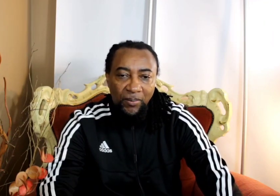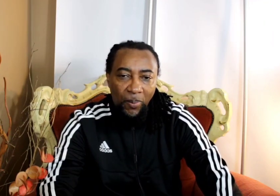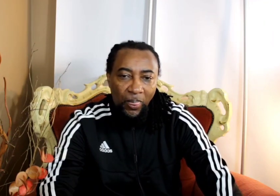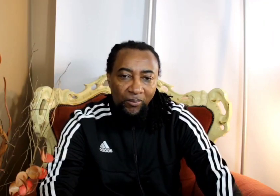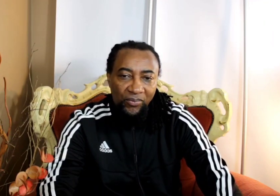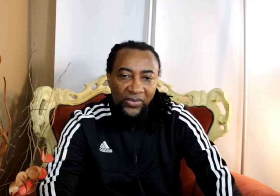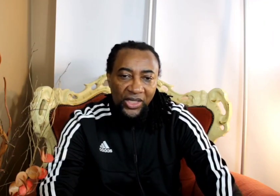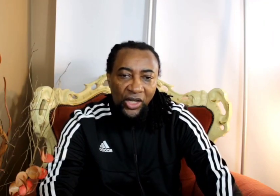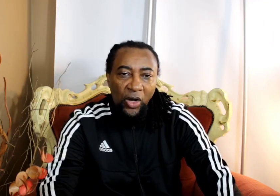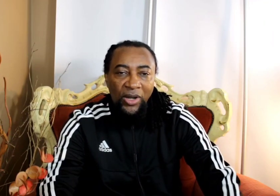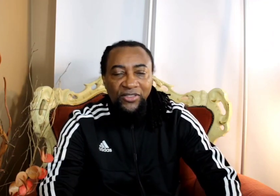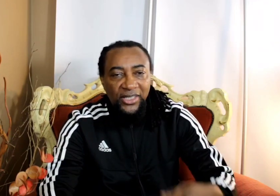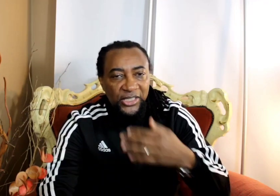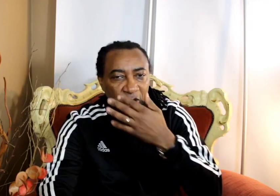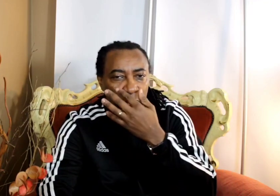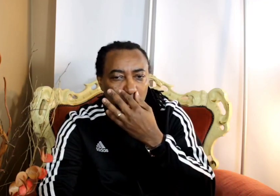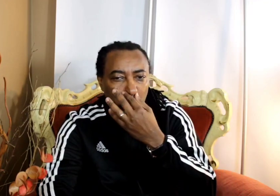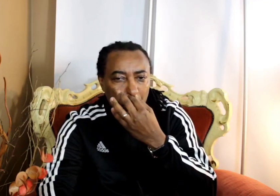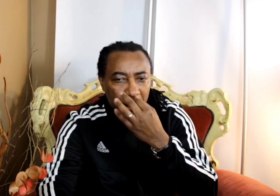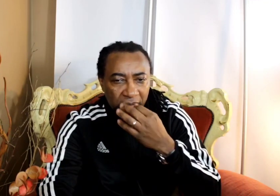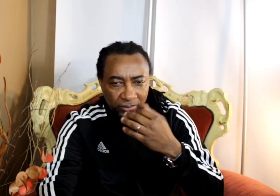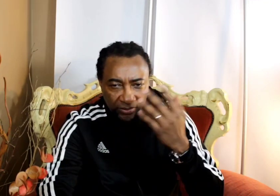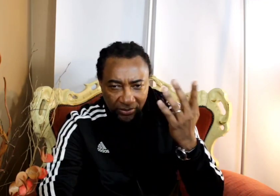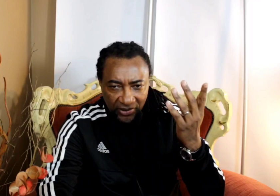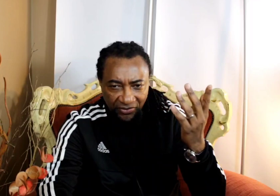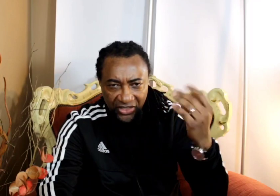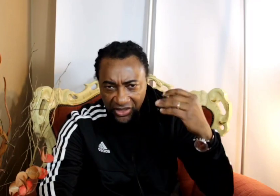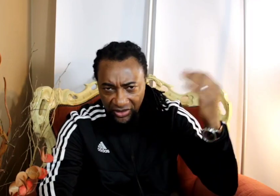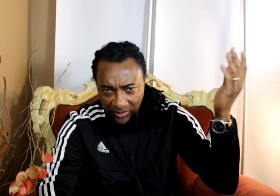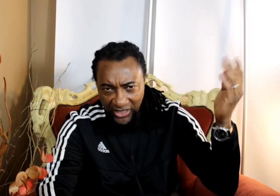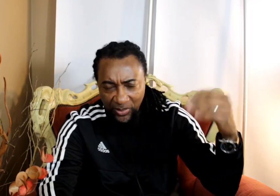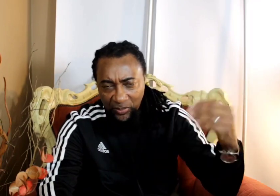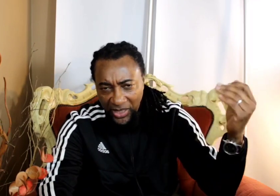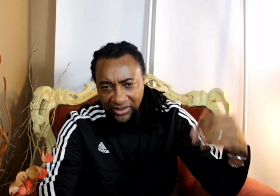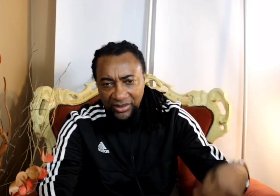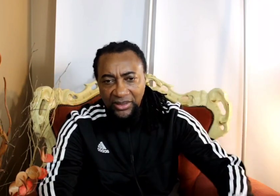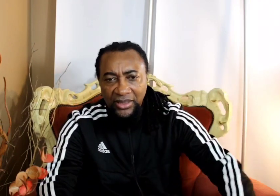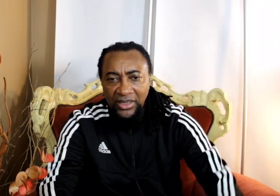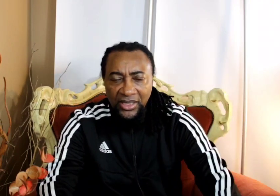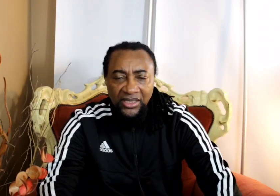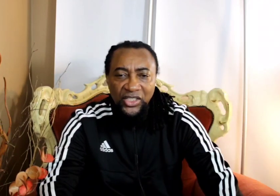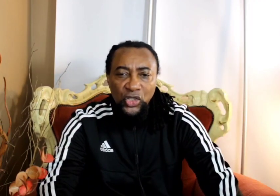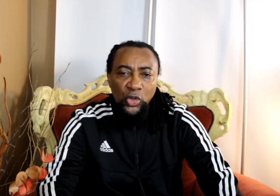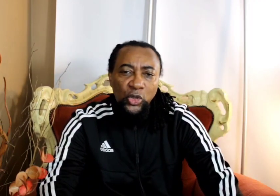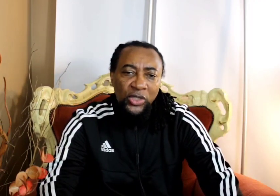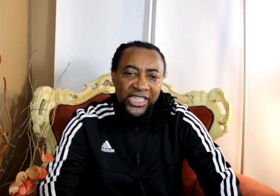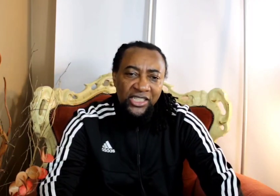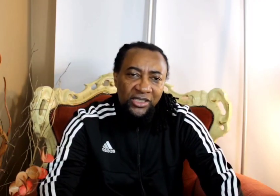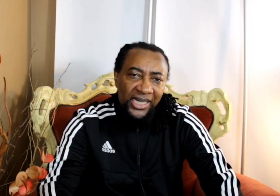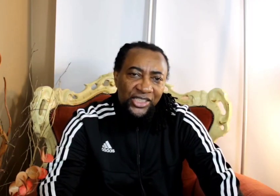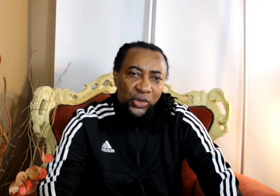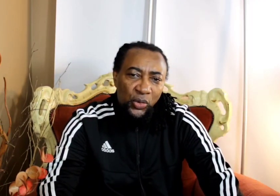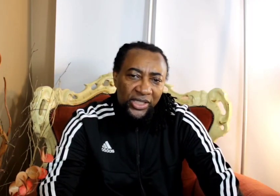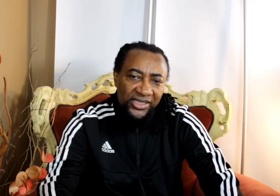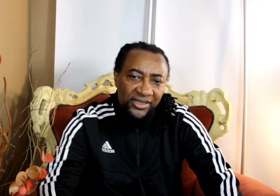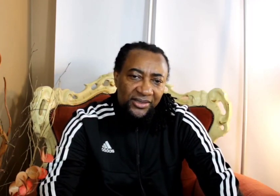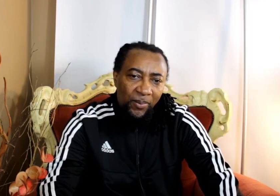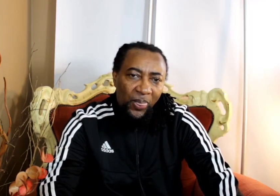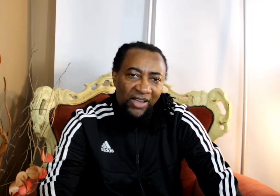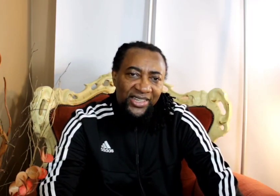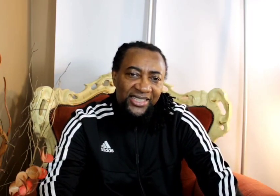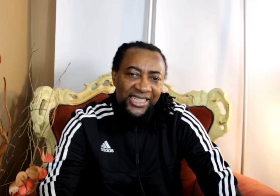Jamaica. However, in June of this year, sometime in the past, the new leader, Andrew